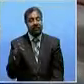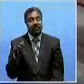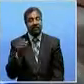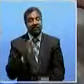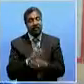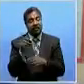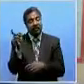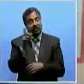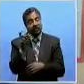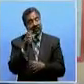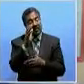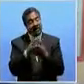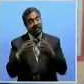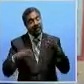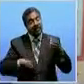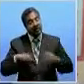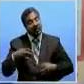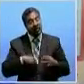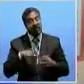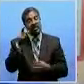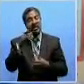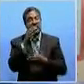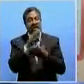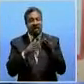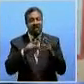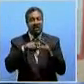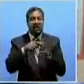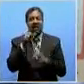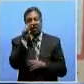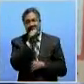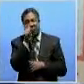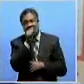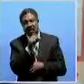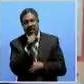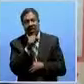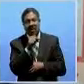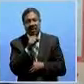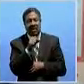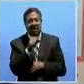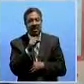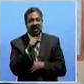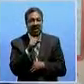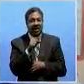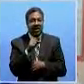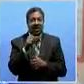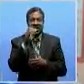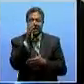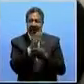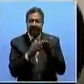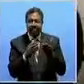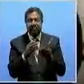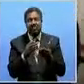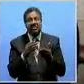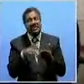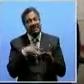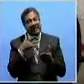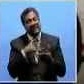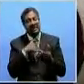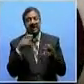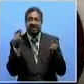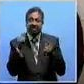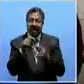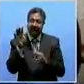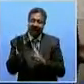started complaining, some of them started coughing, others experienced itching on the faces and the door. Chingola